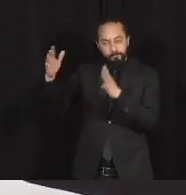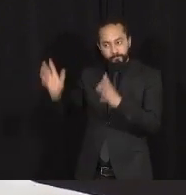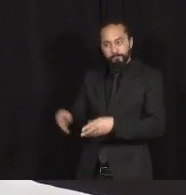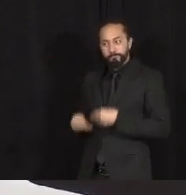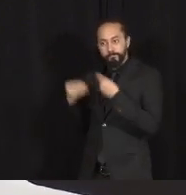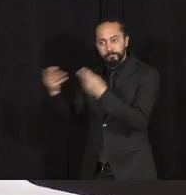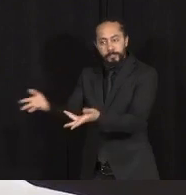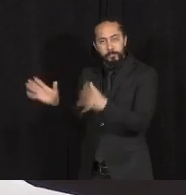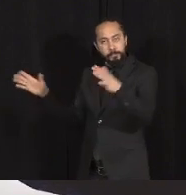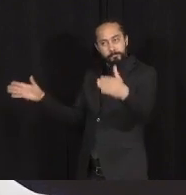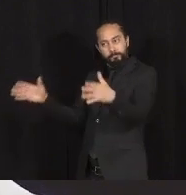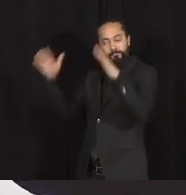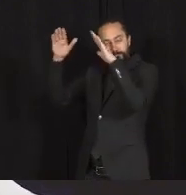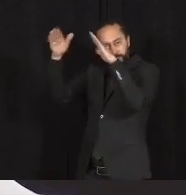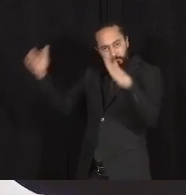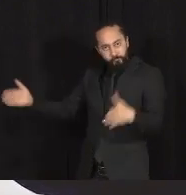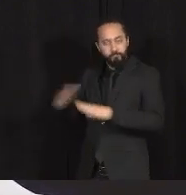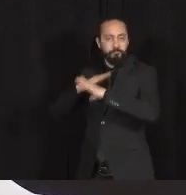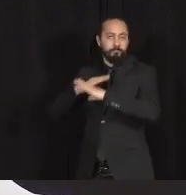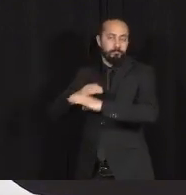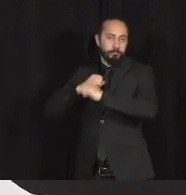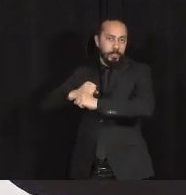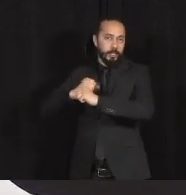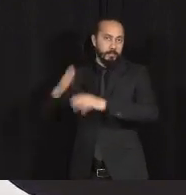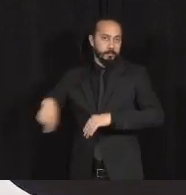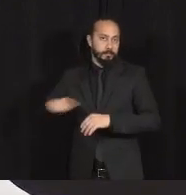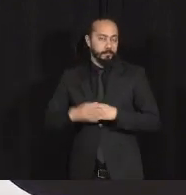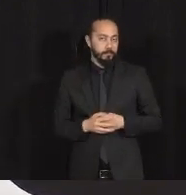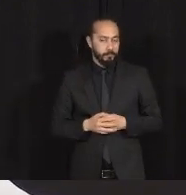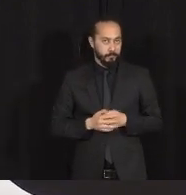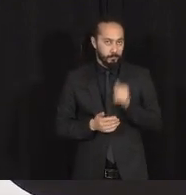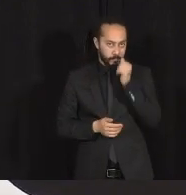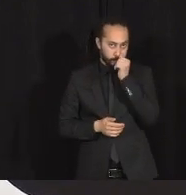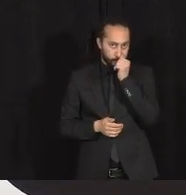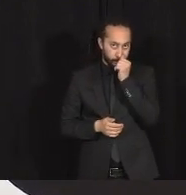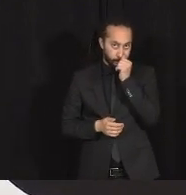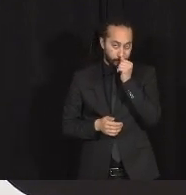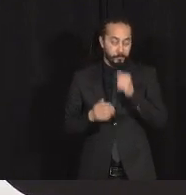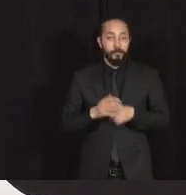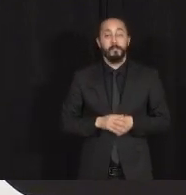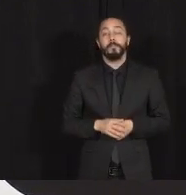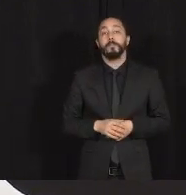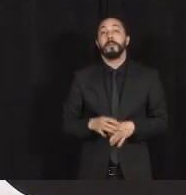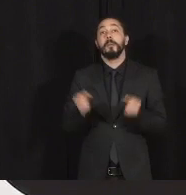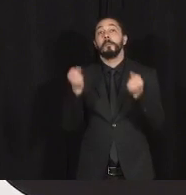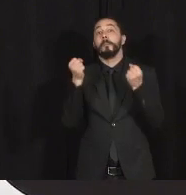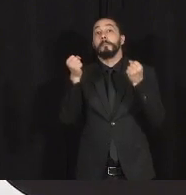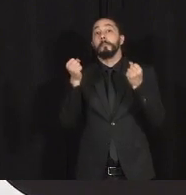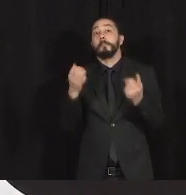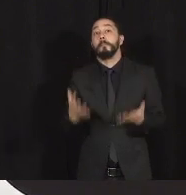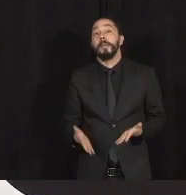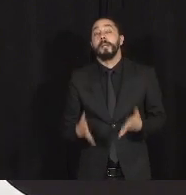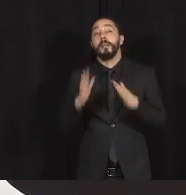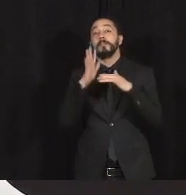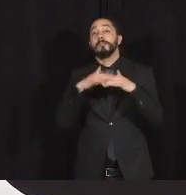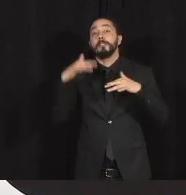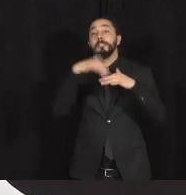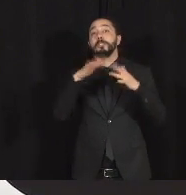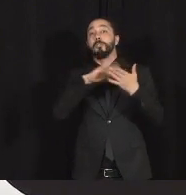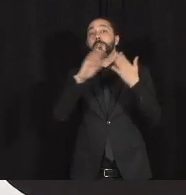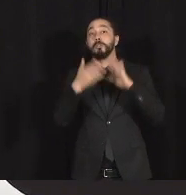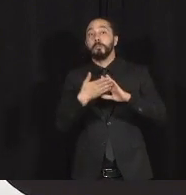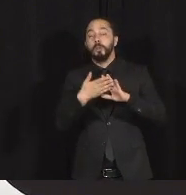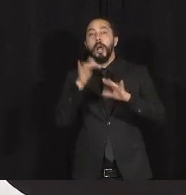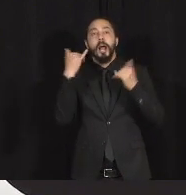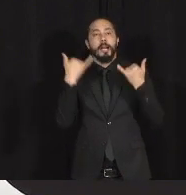Many First Nations communities are looking very carefully about overcrowding in housing, and again,